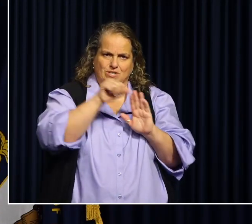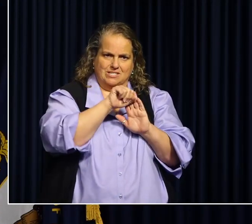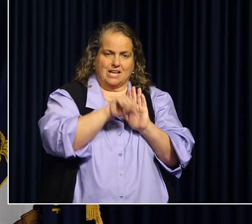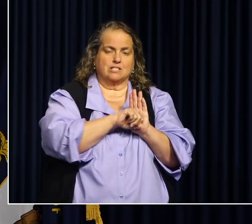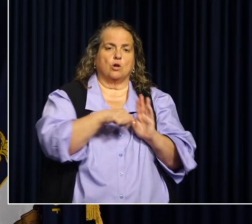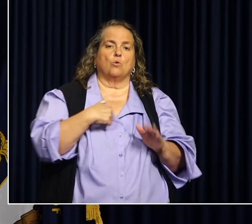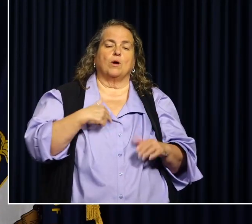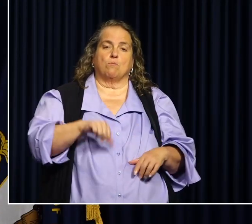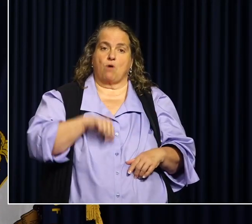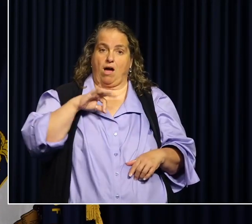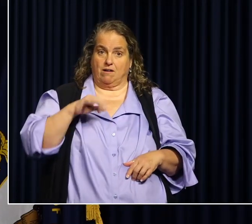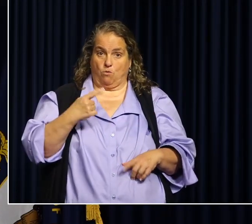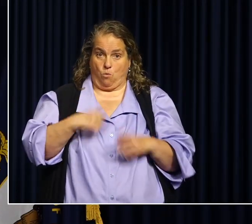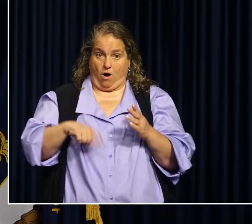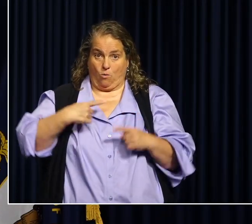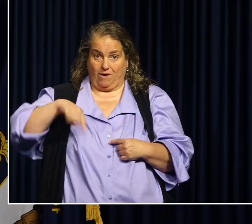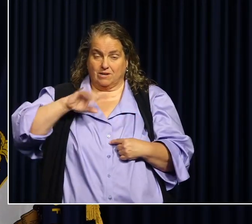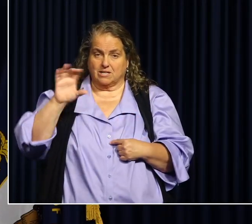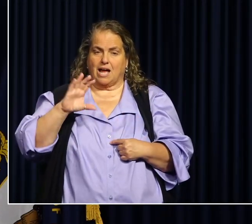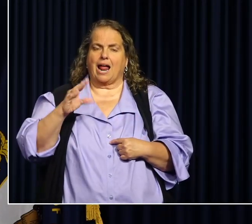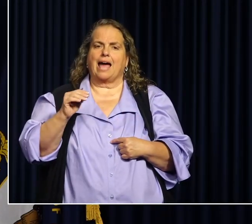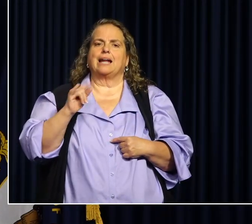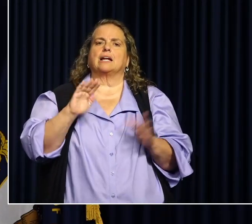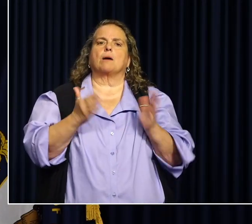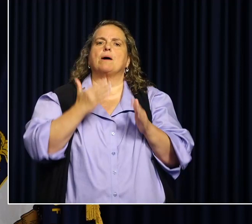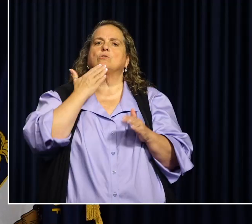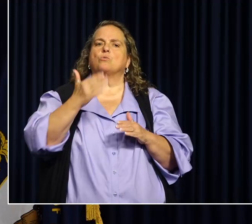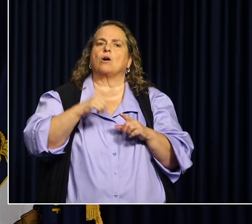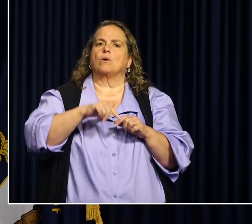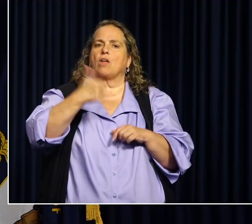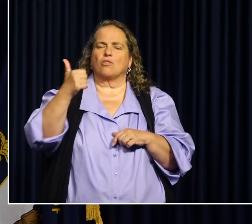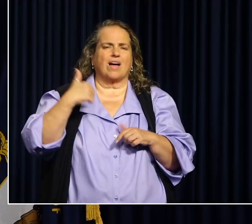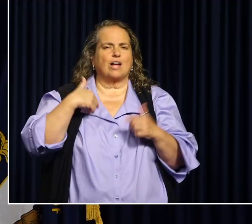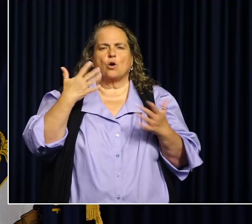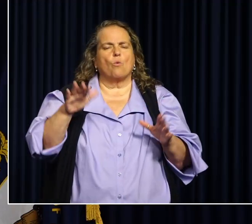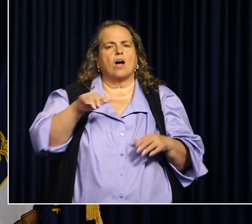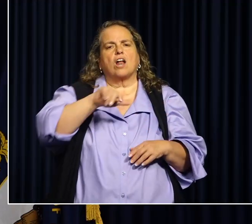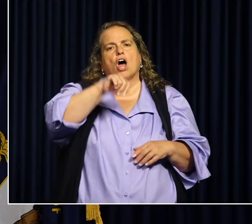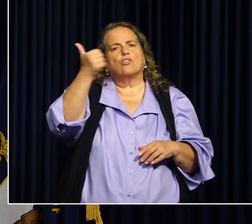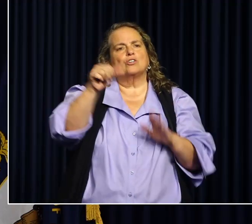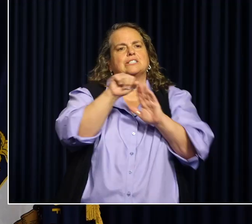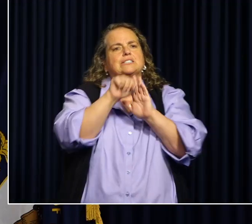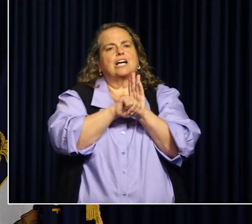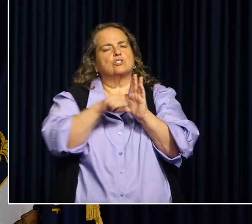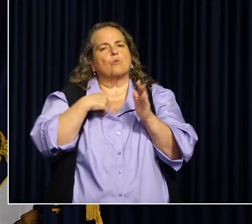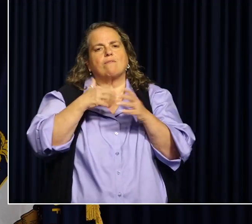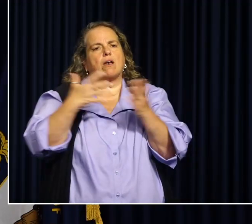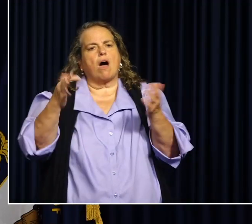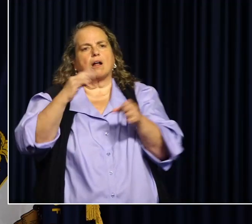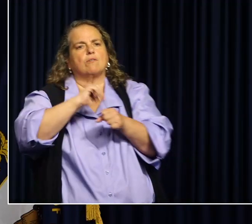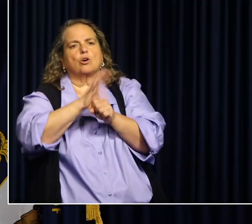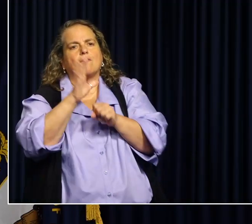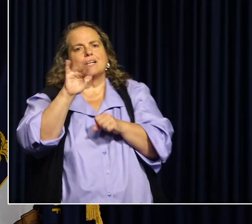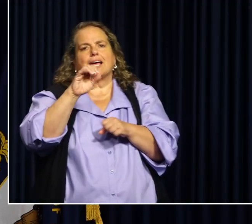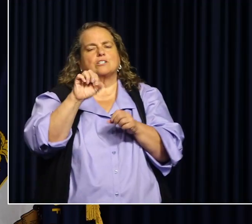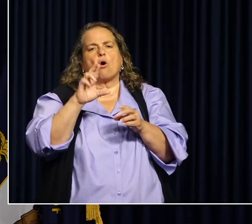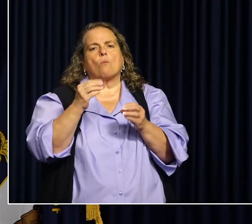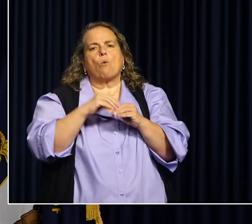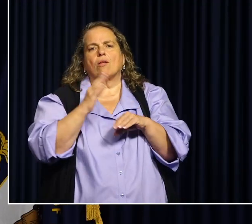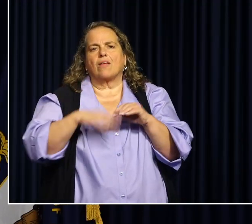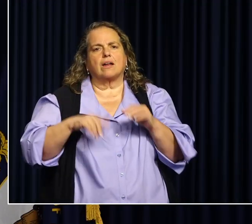think it compares well against anybody. But I also don't want any other state to have a whole lot of COVID cases or more than